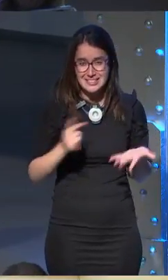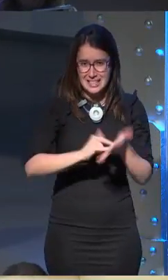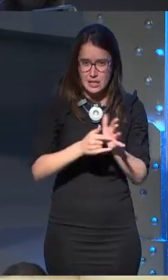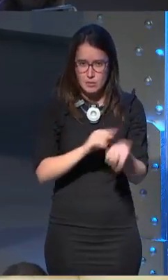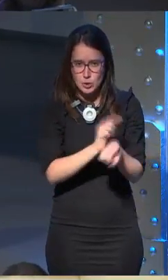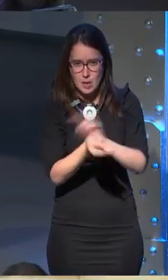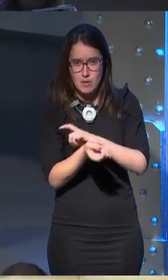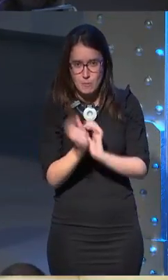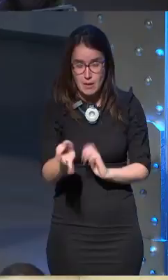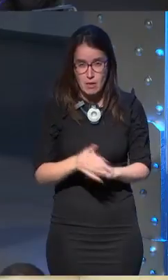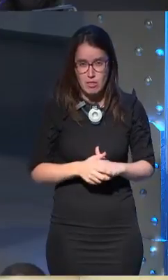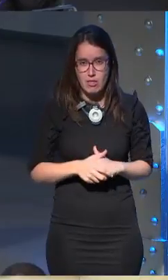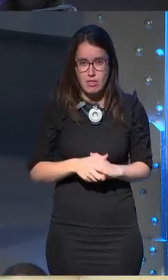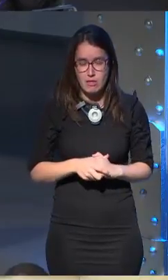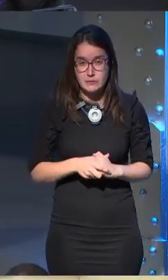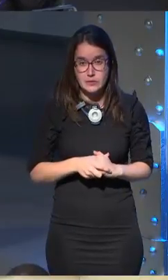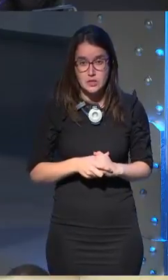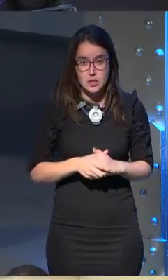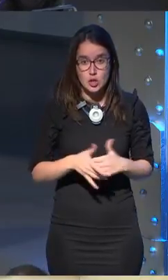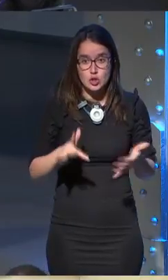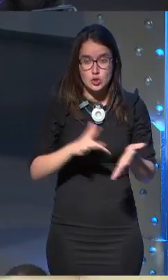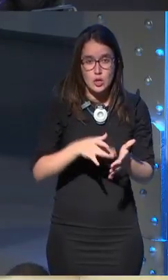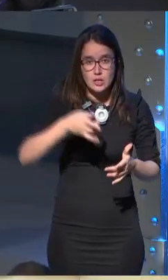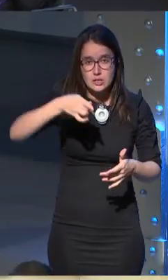and excited, so why change?